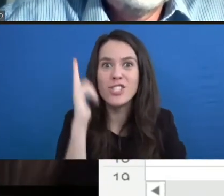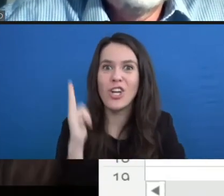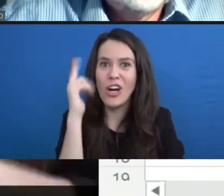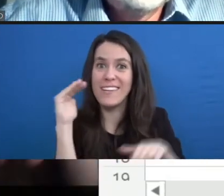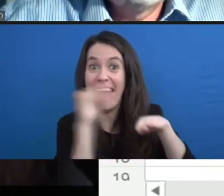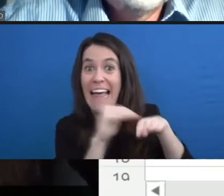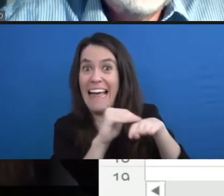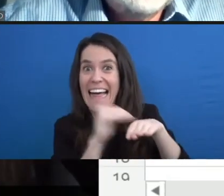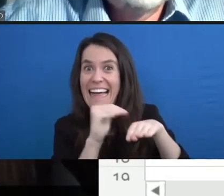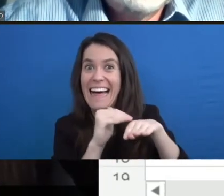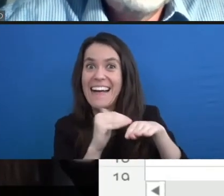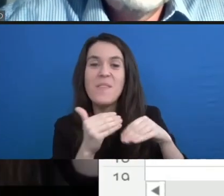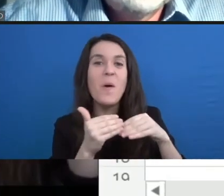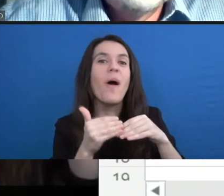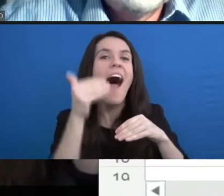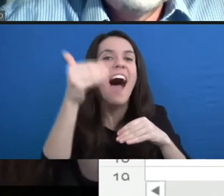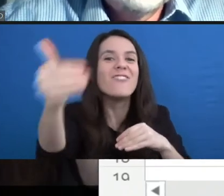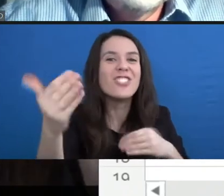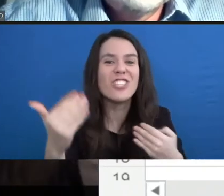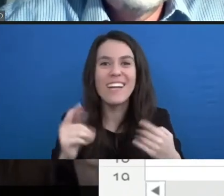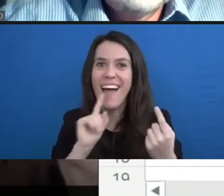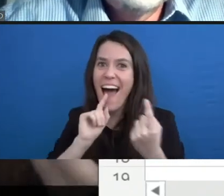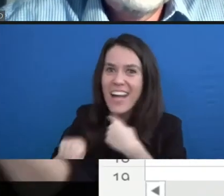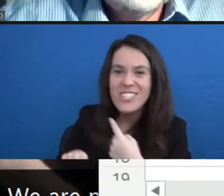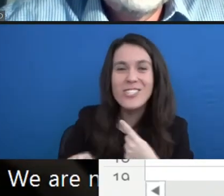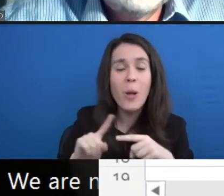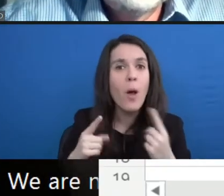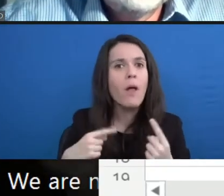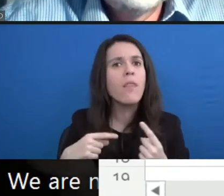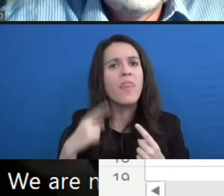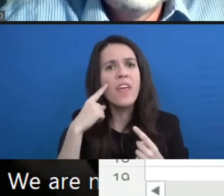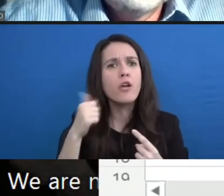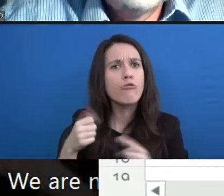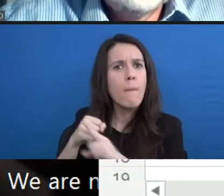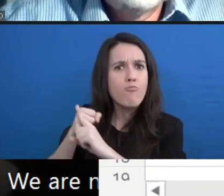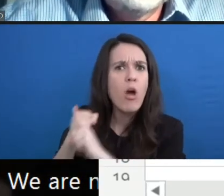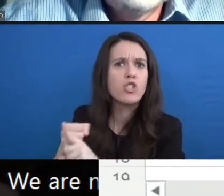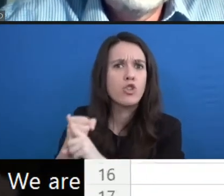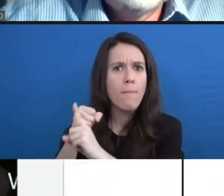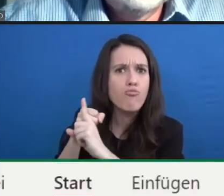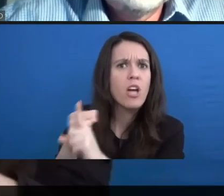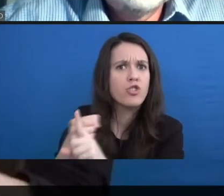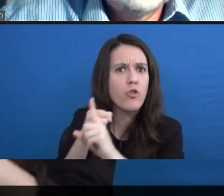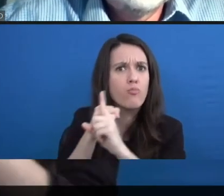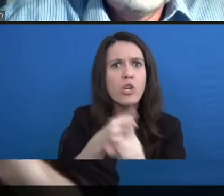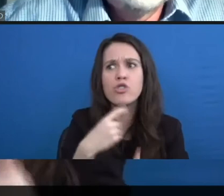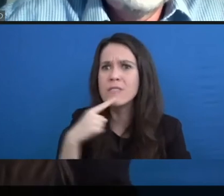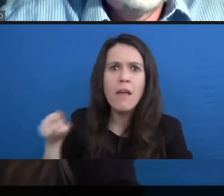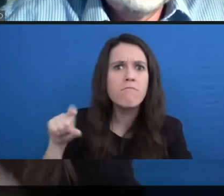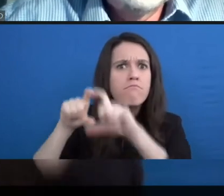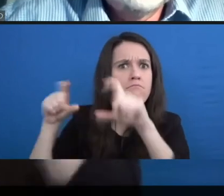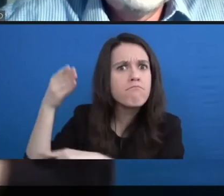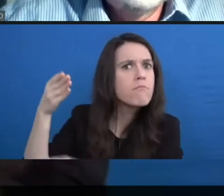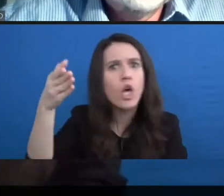answers, but putting pressure on every business disability network that we know to say, where's the guidance that you're offering your members in case